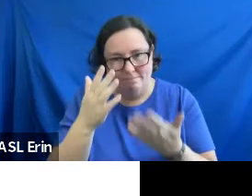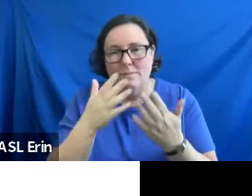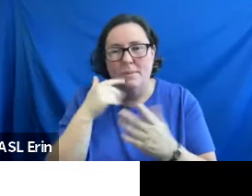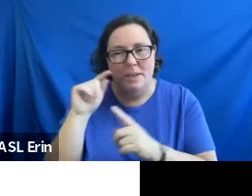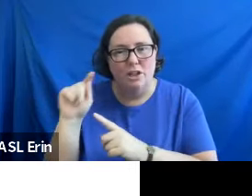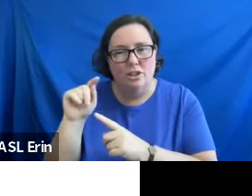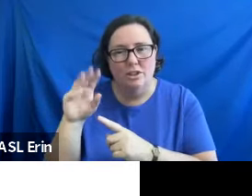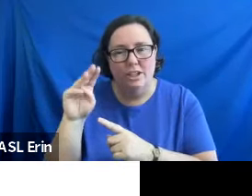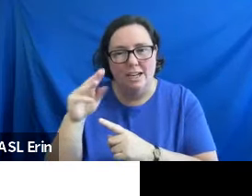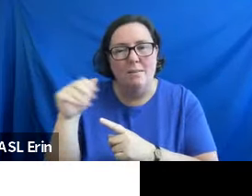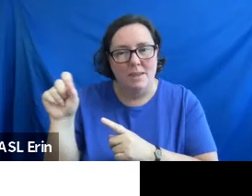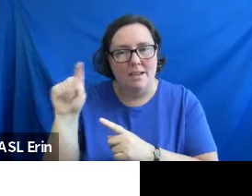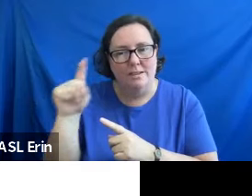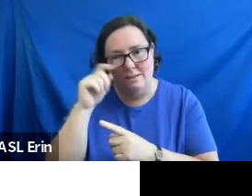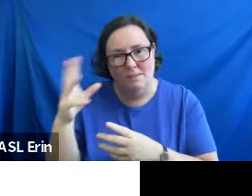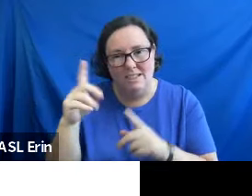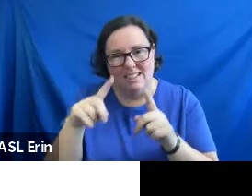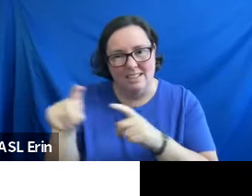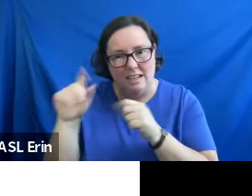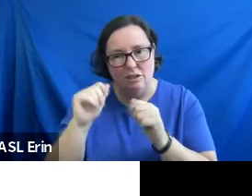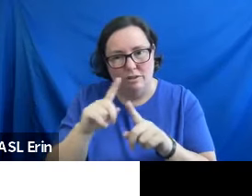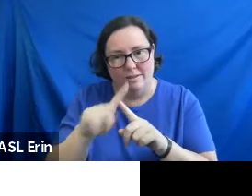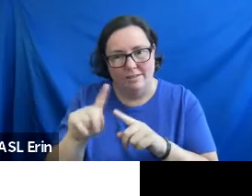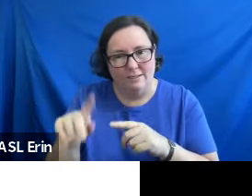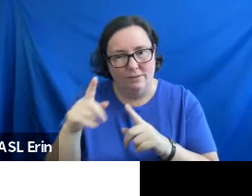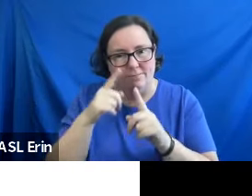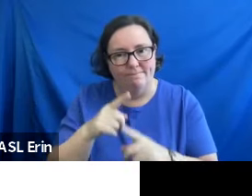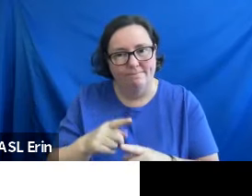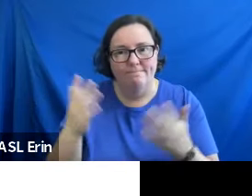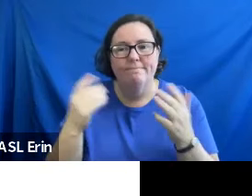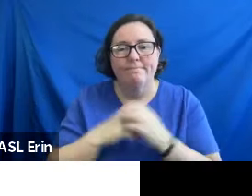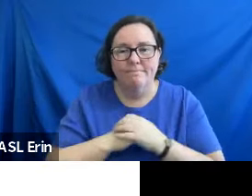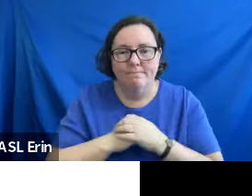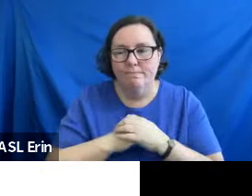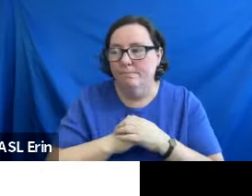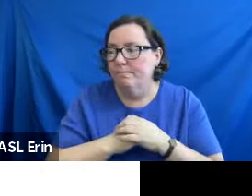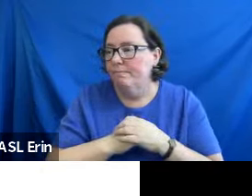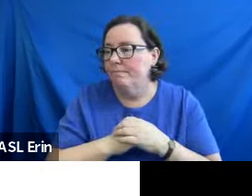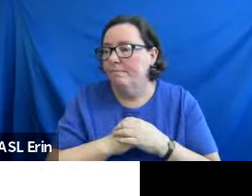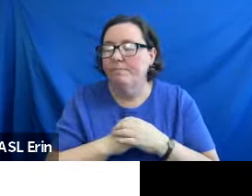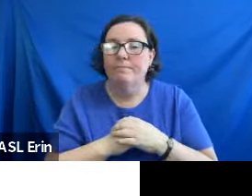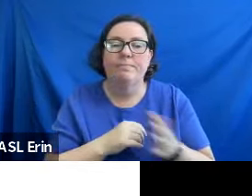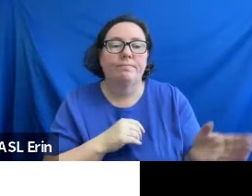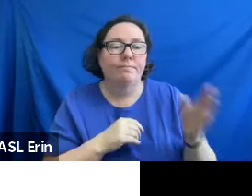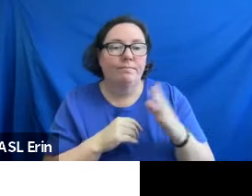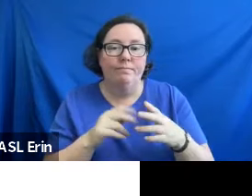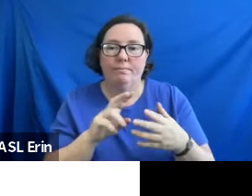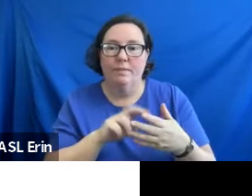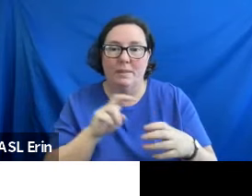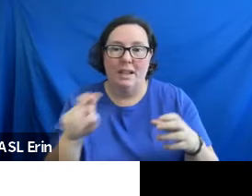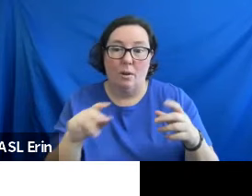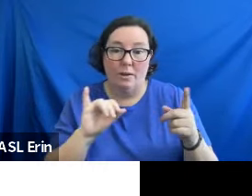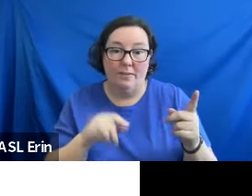isn't the better test. Okay, let me bail out of